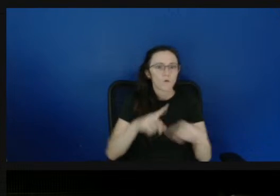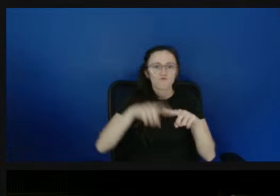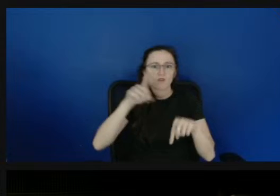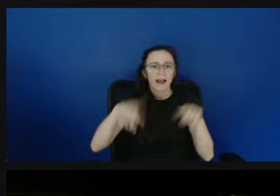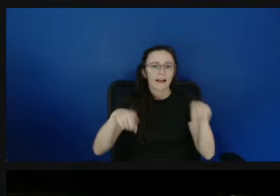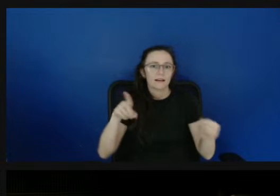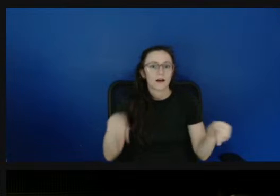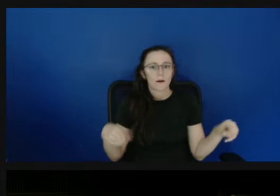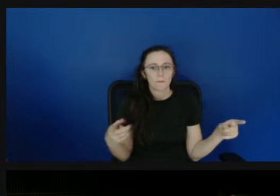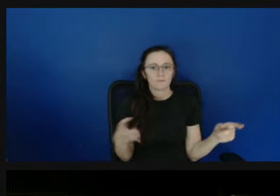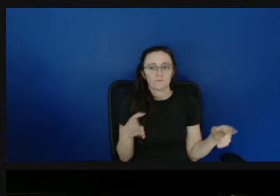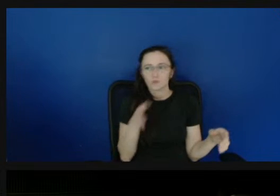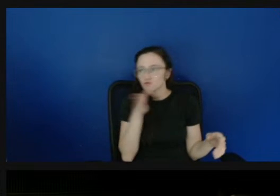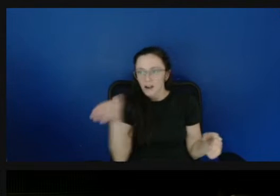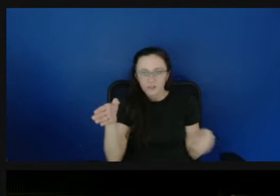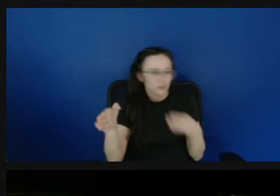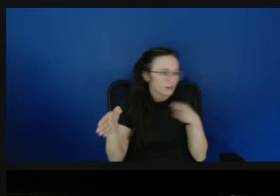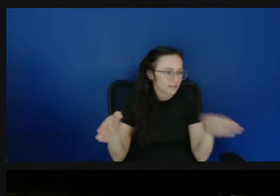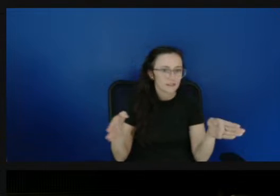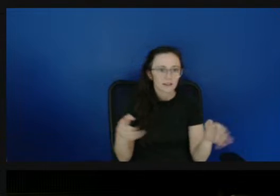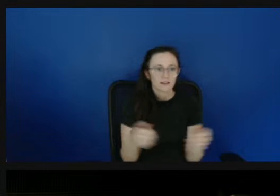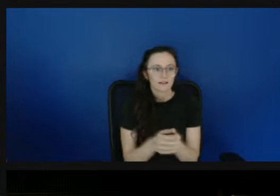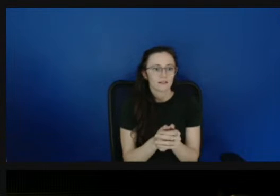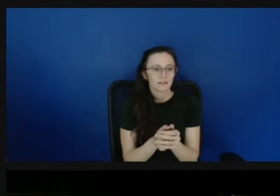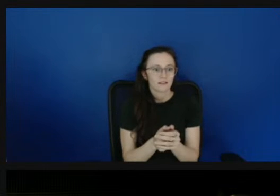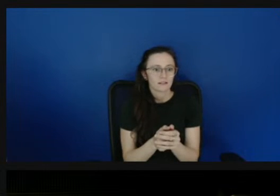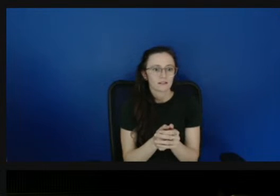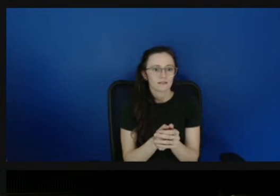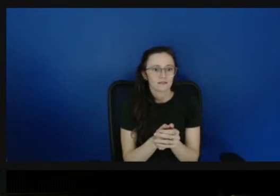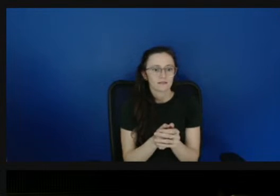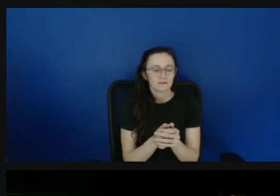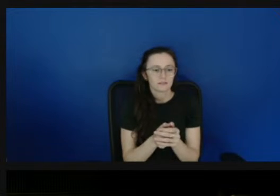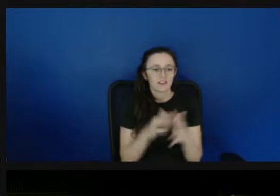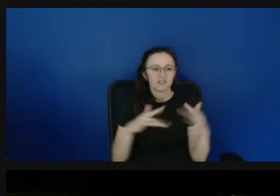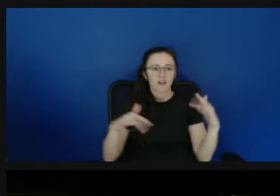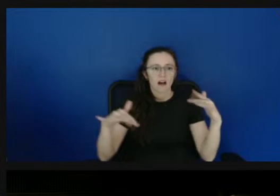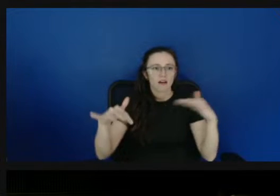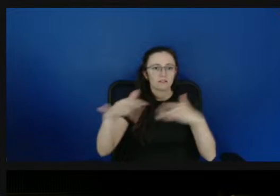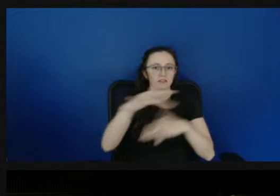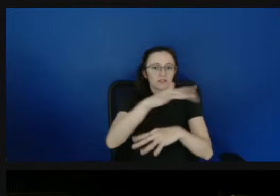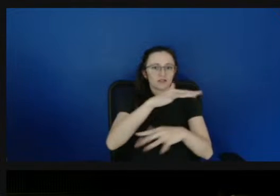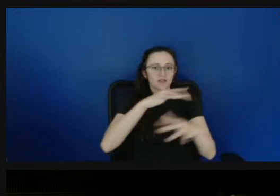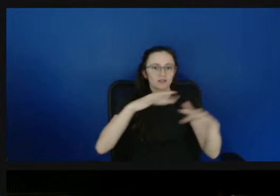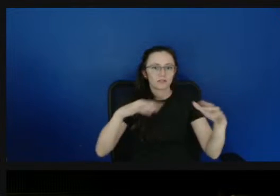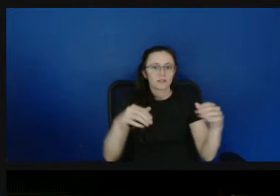of feel with some of the trails of dust through here.